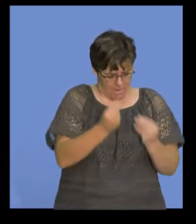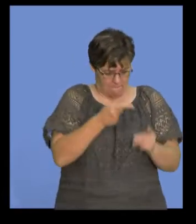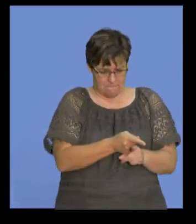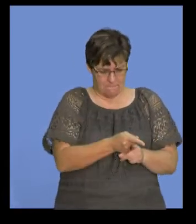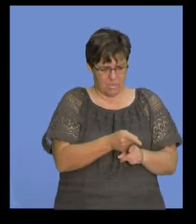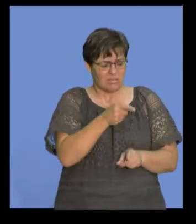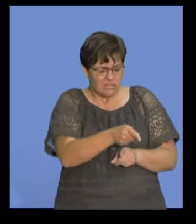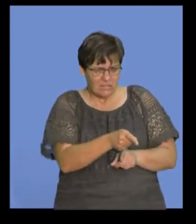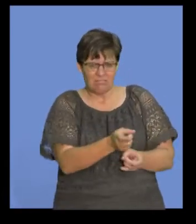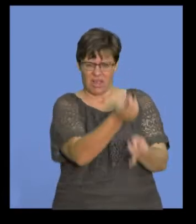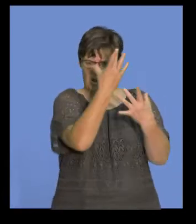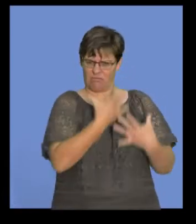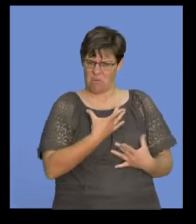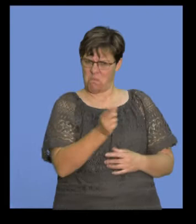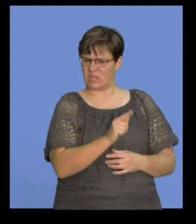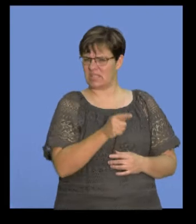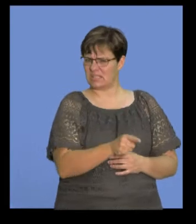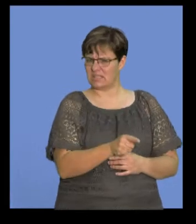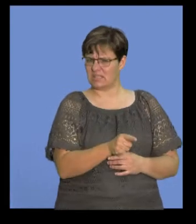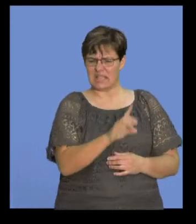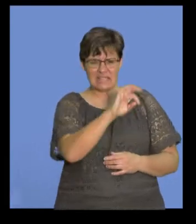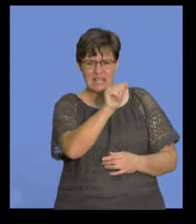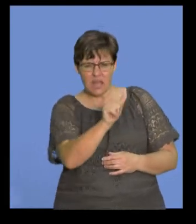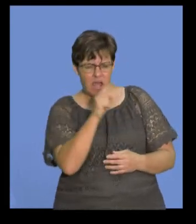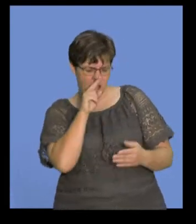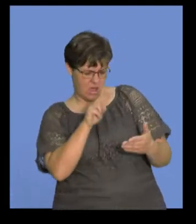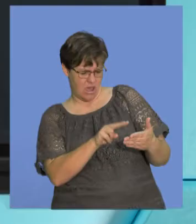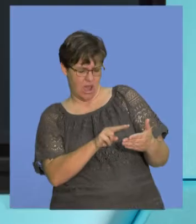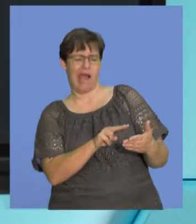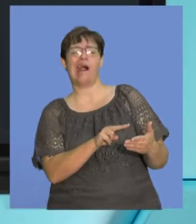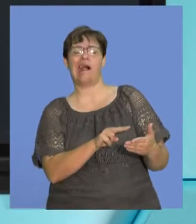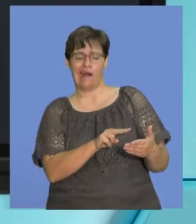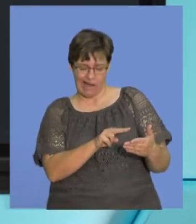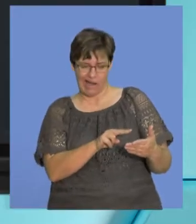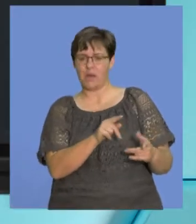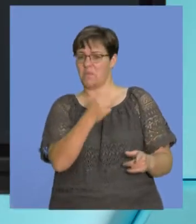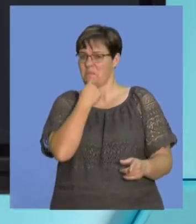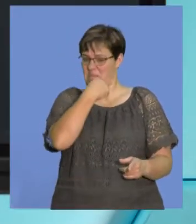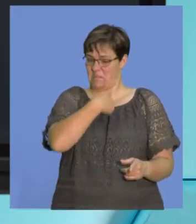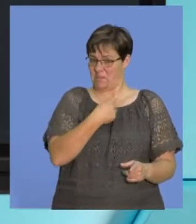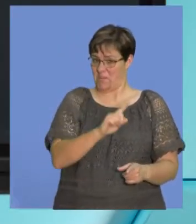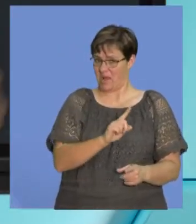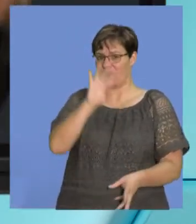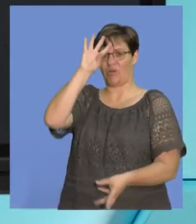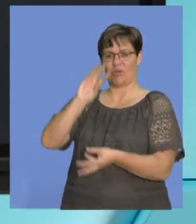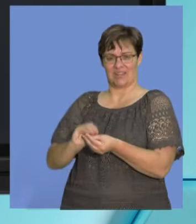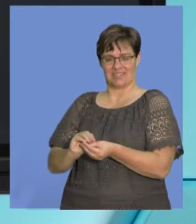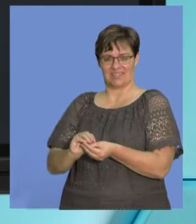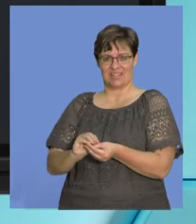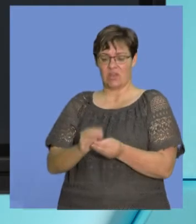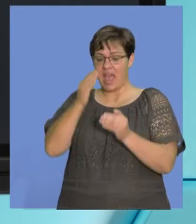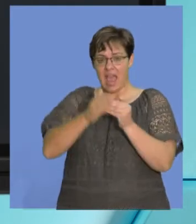that data tell you? How do you look at that data and draw a conclusion that links to the